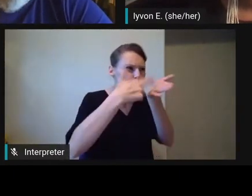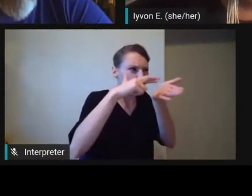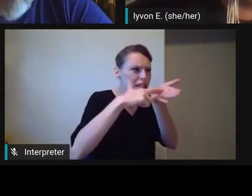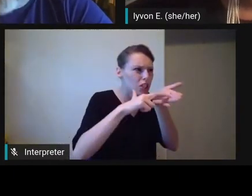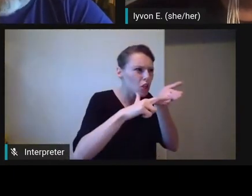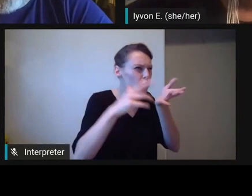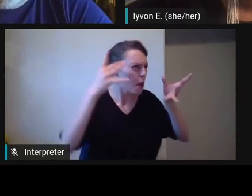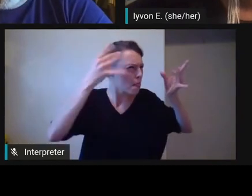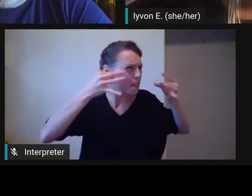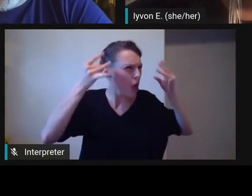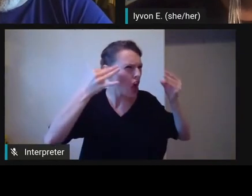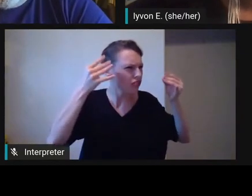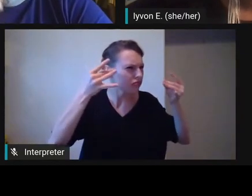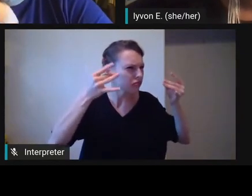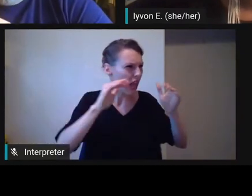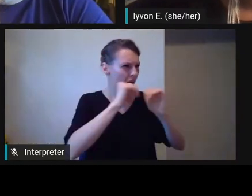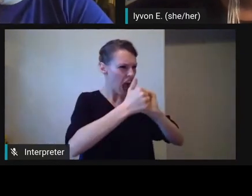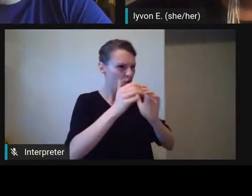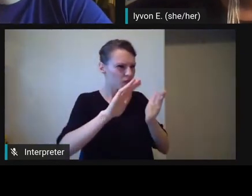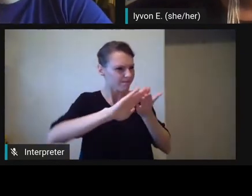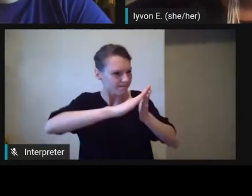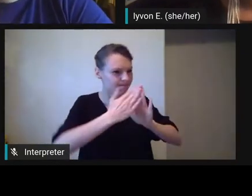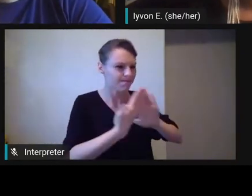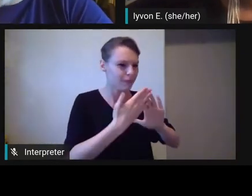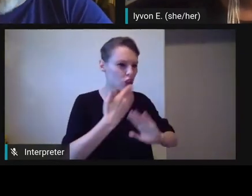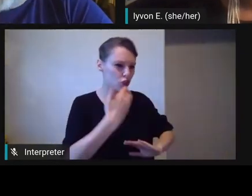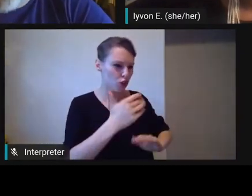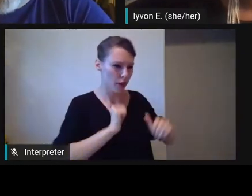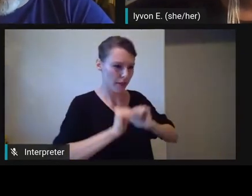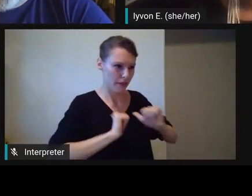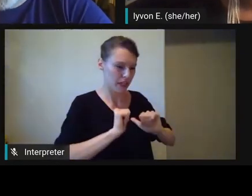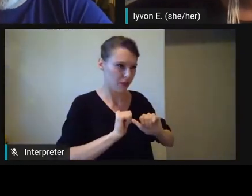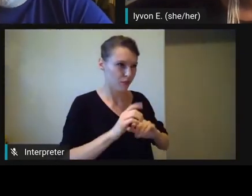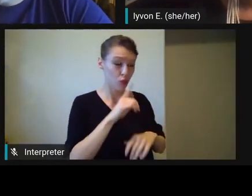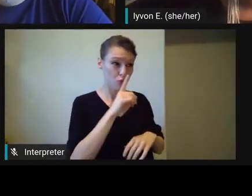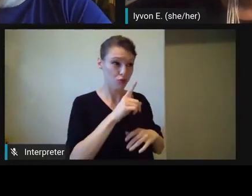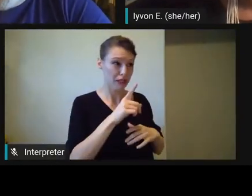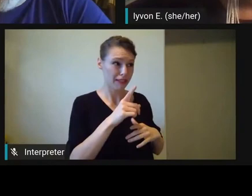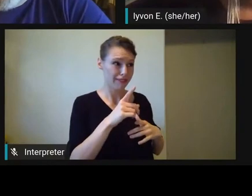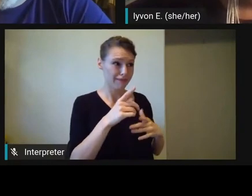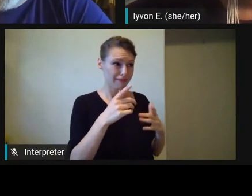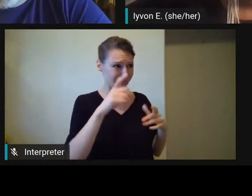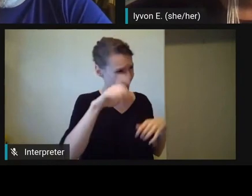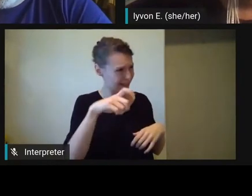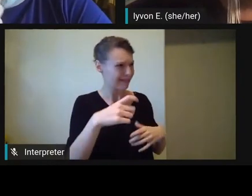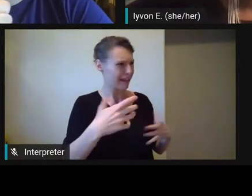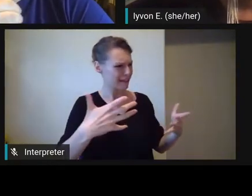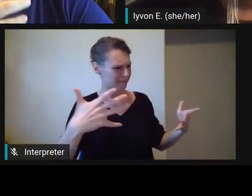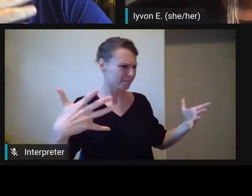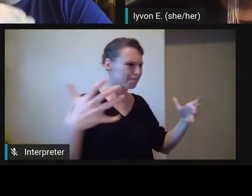thought that goes into making theater. Yeah. And we all have to bring that without